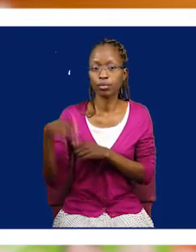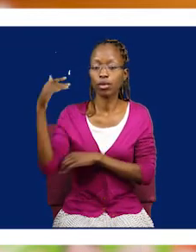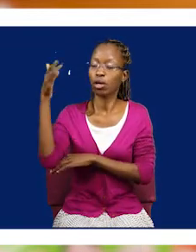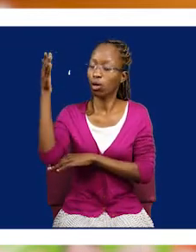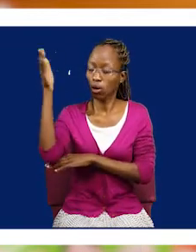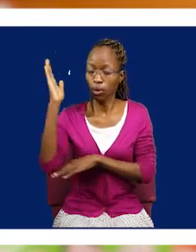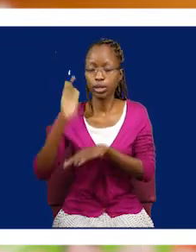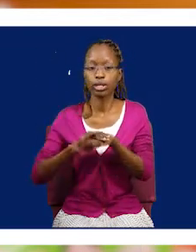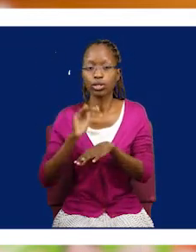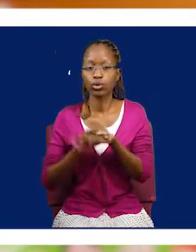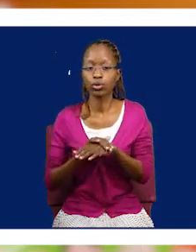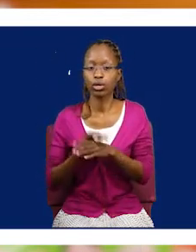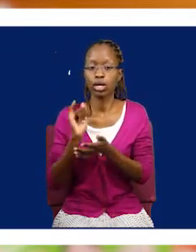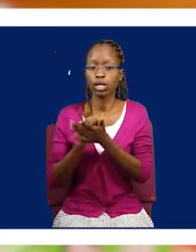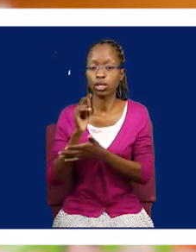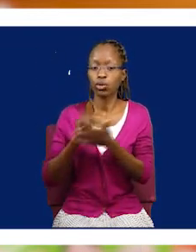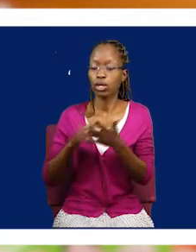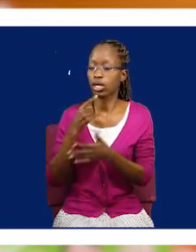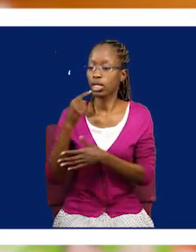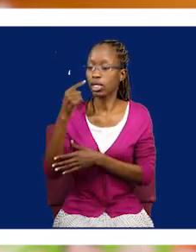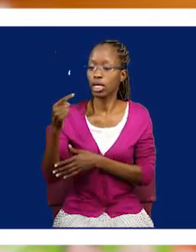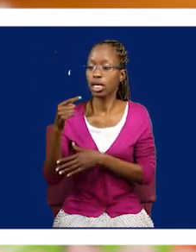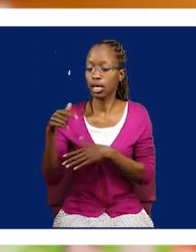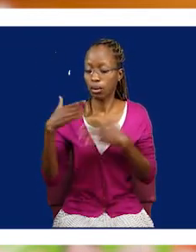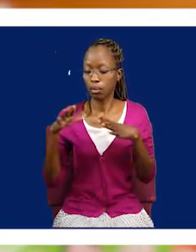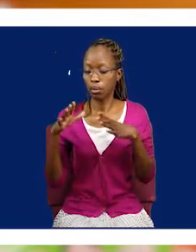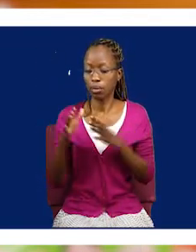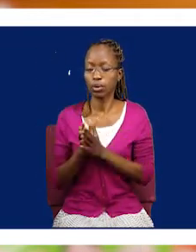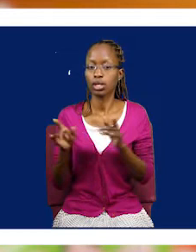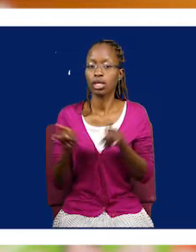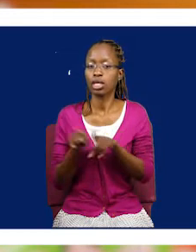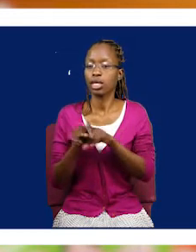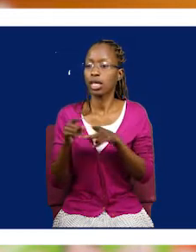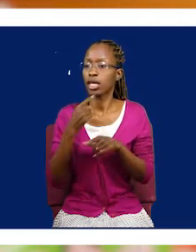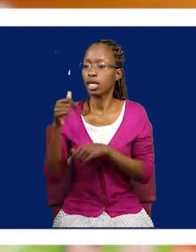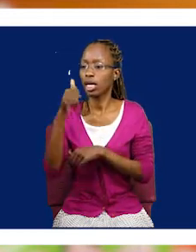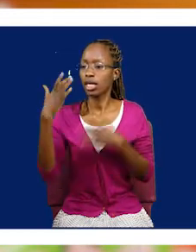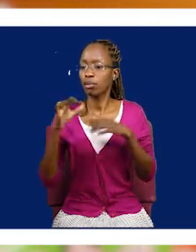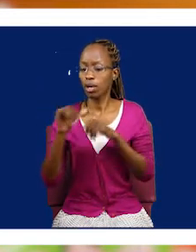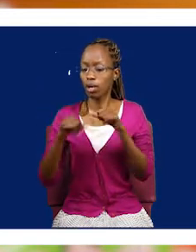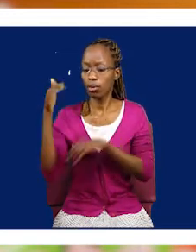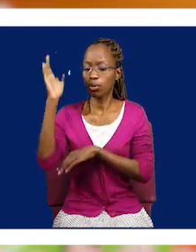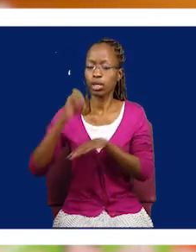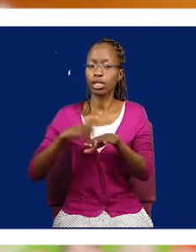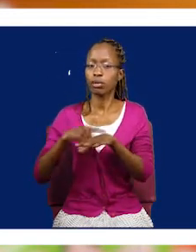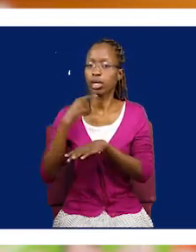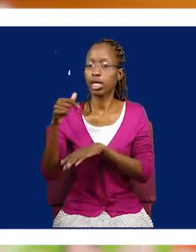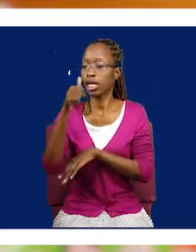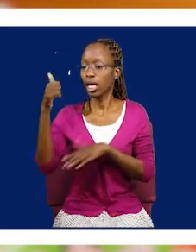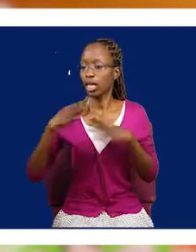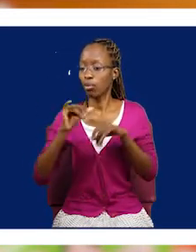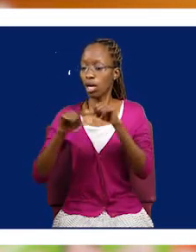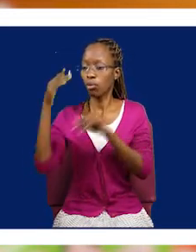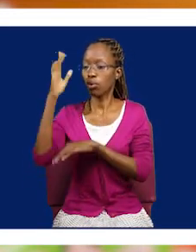God is good. That's what they were telling the other people. So they were telling others about God. When you're telling about others about God, you